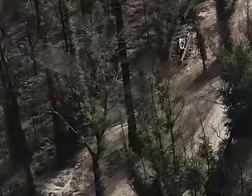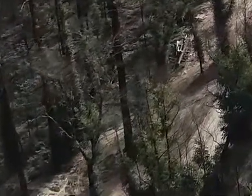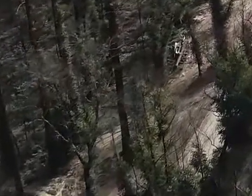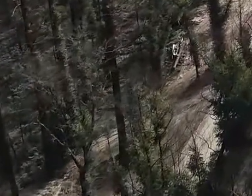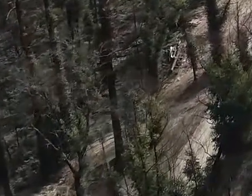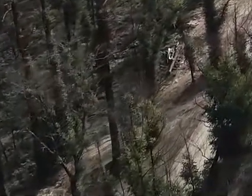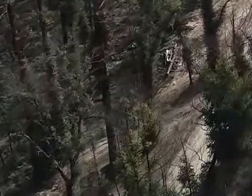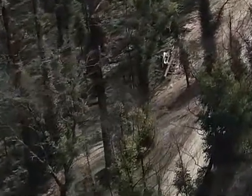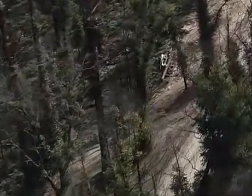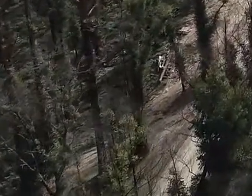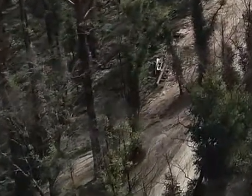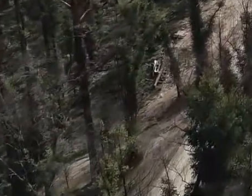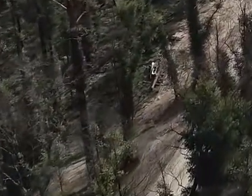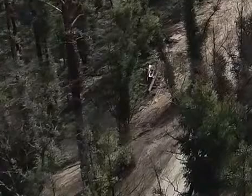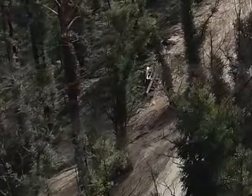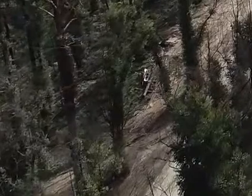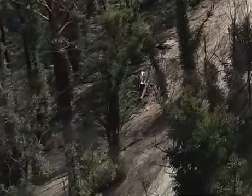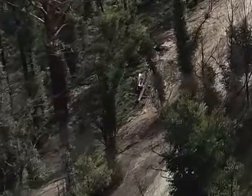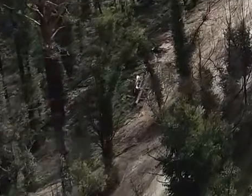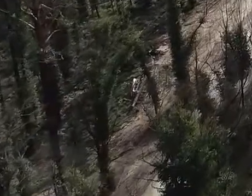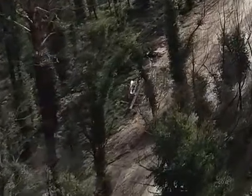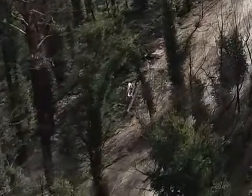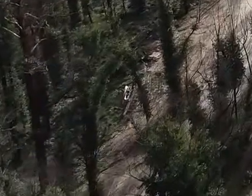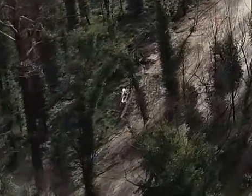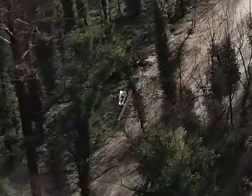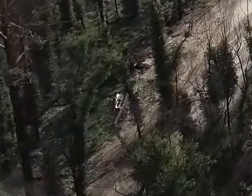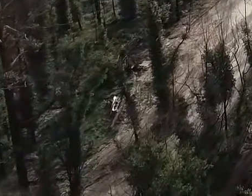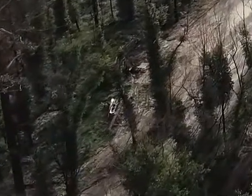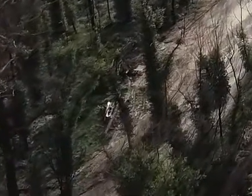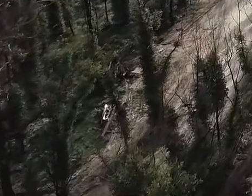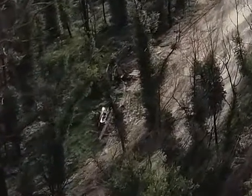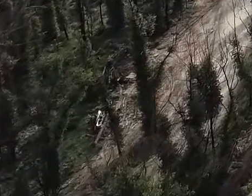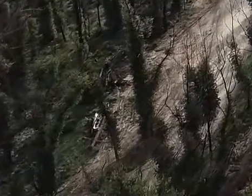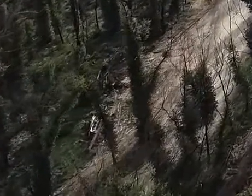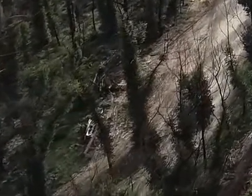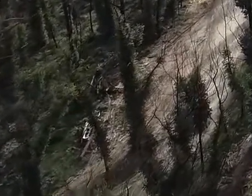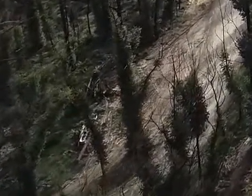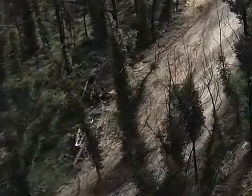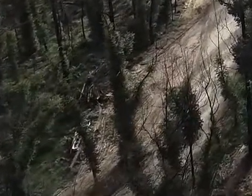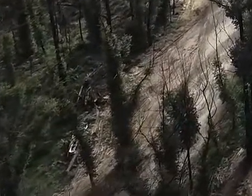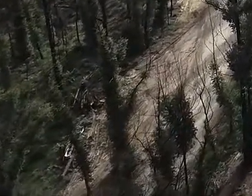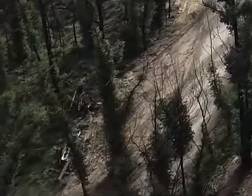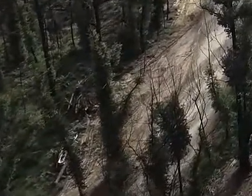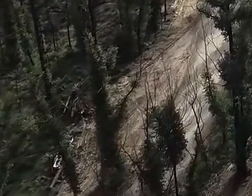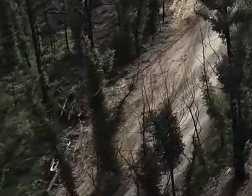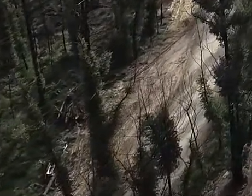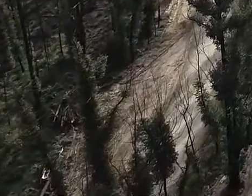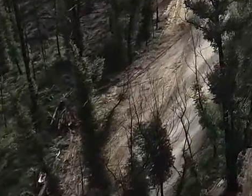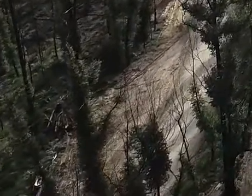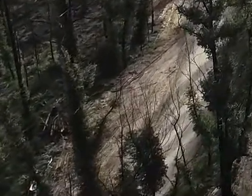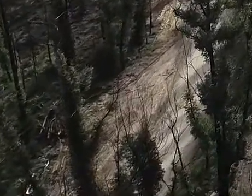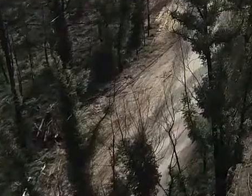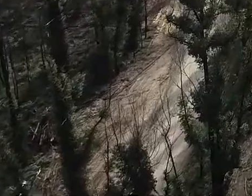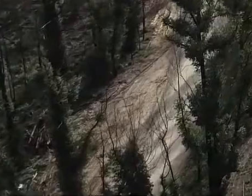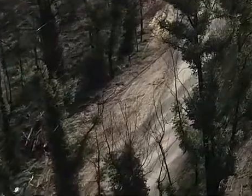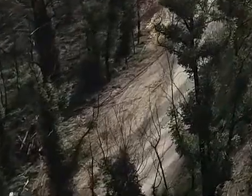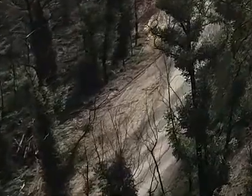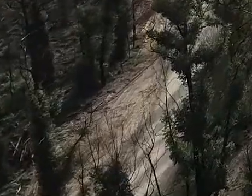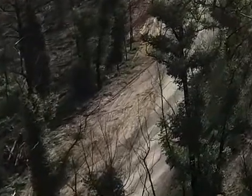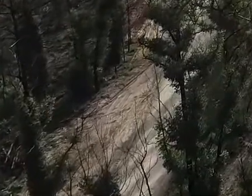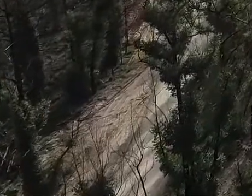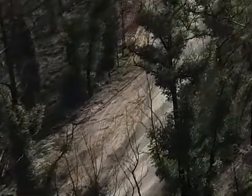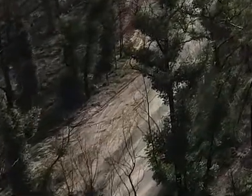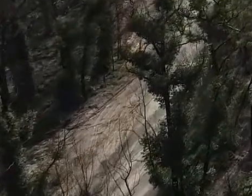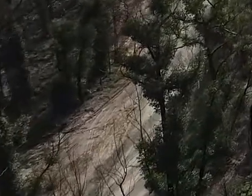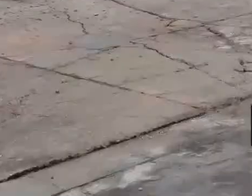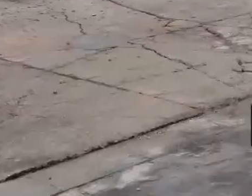lot more difficult. When the pandemic started, we were living at the caravan park with my mum in her little